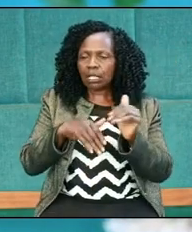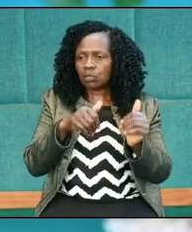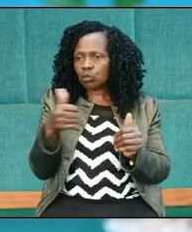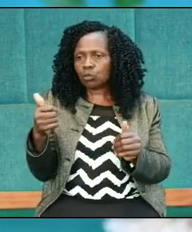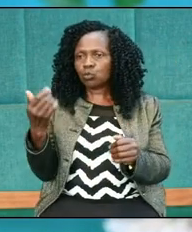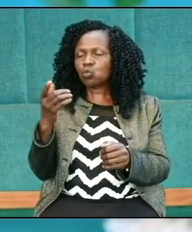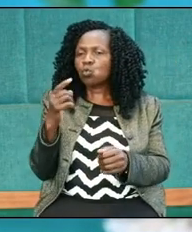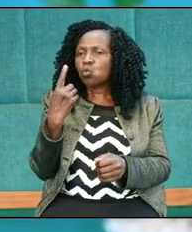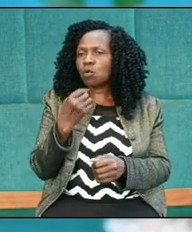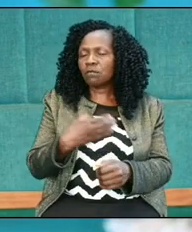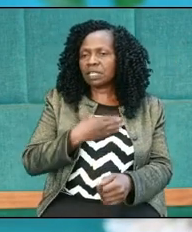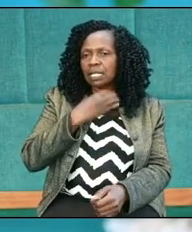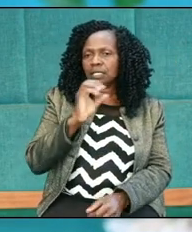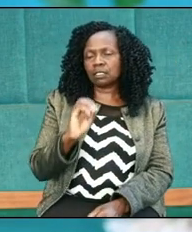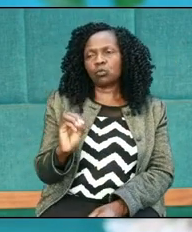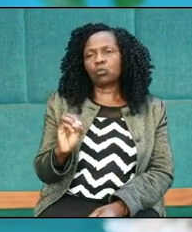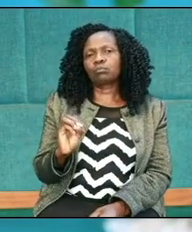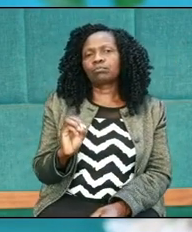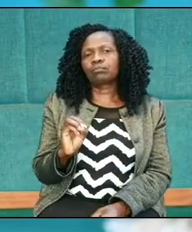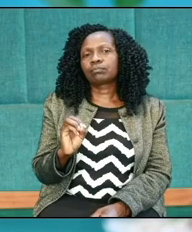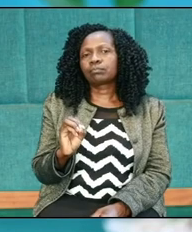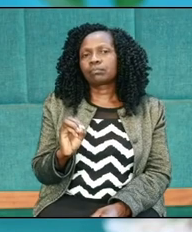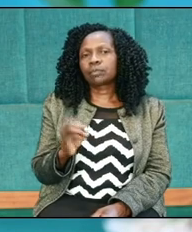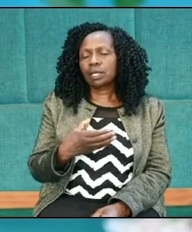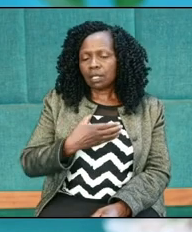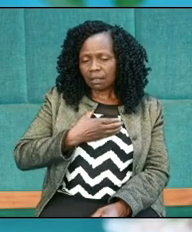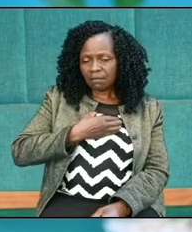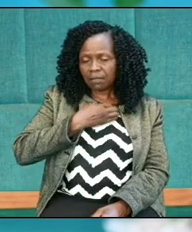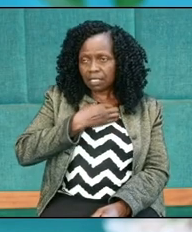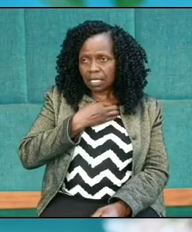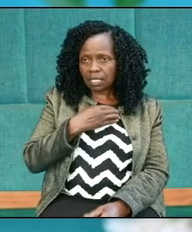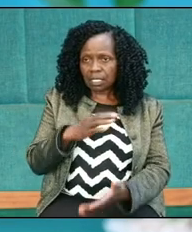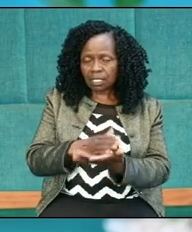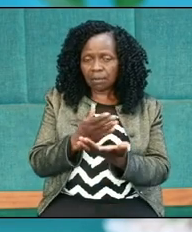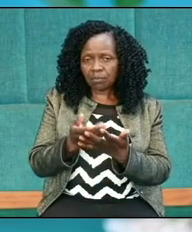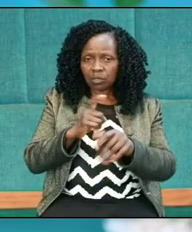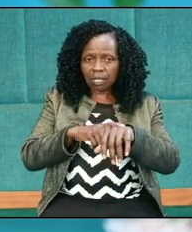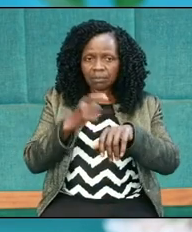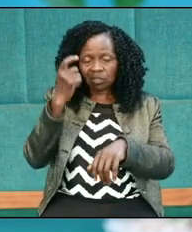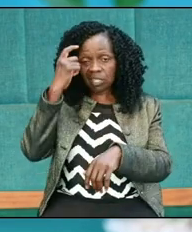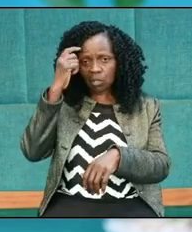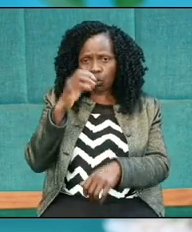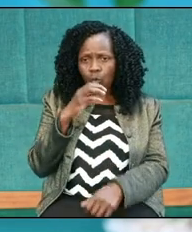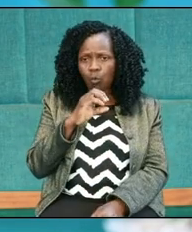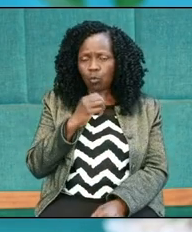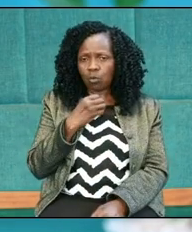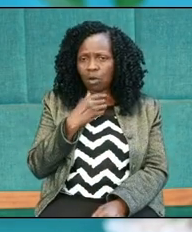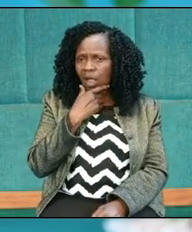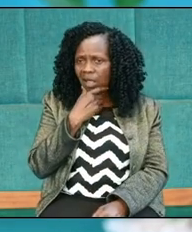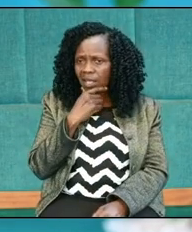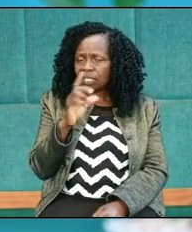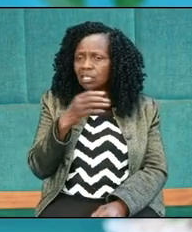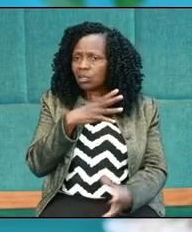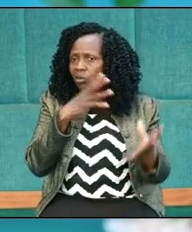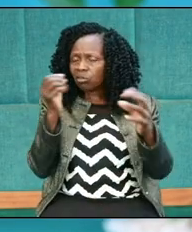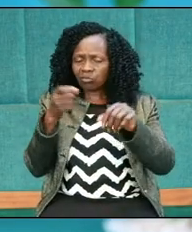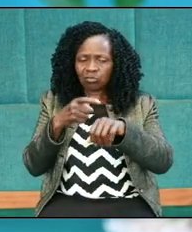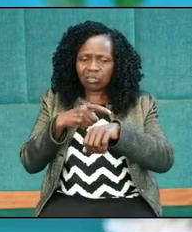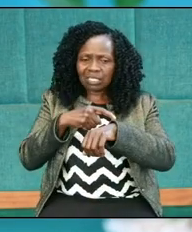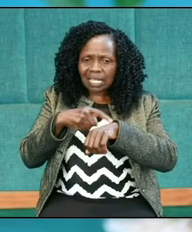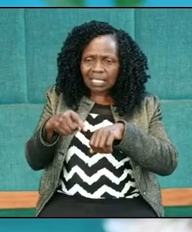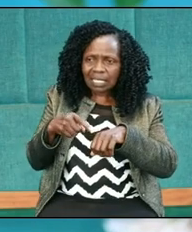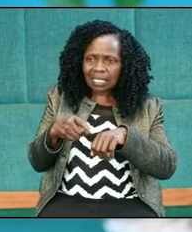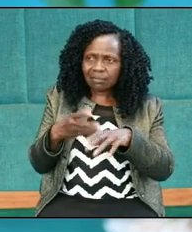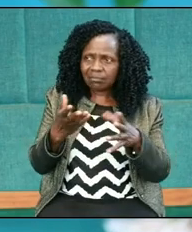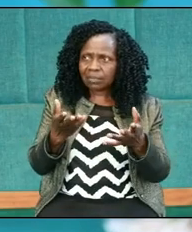were not visited. The visit has nothing. You know, sometimes you may think that, oh, the guy has gone into surgery,